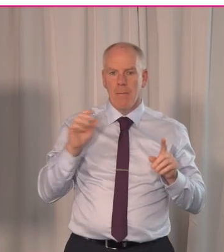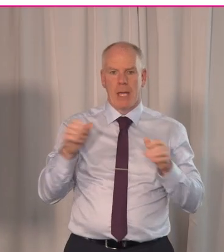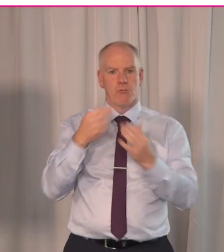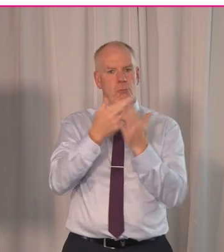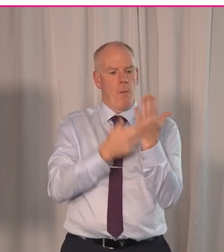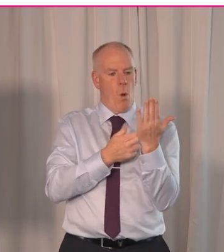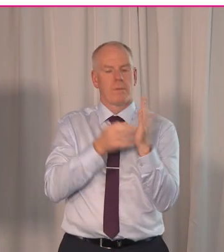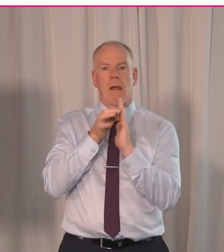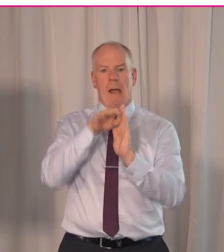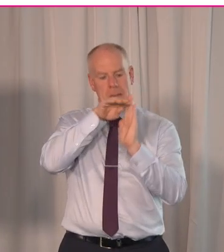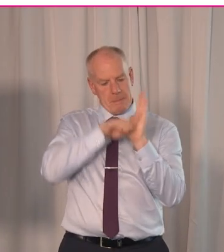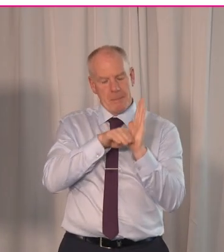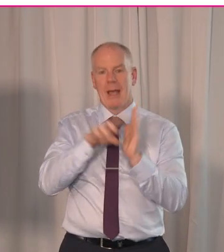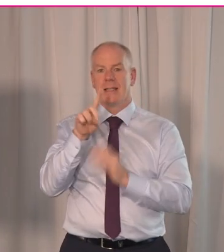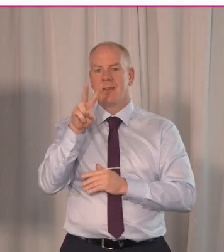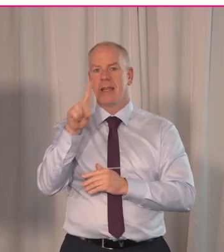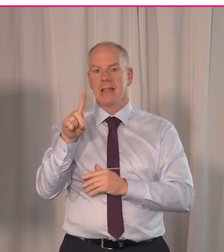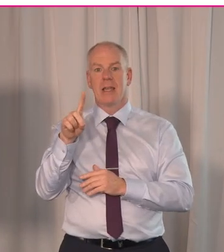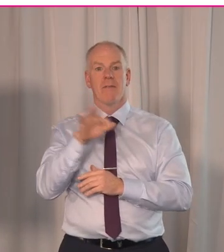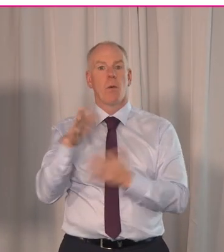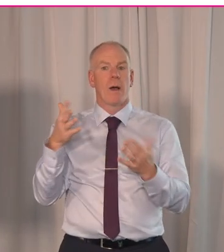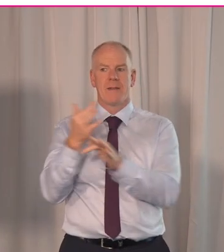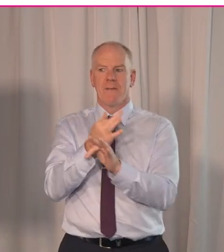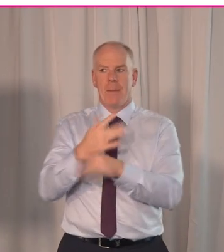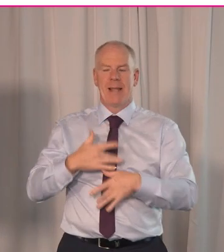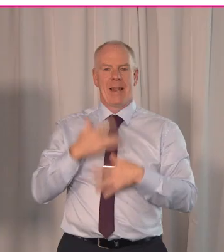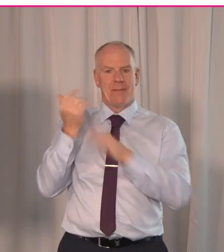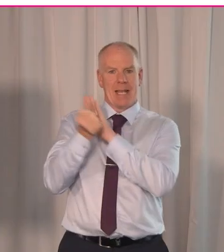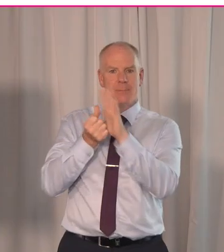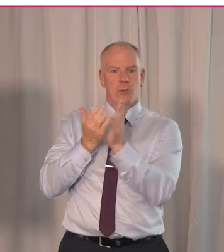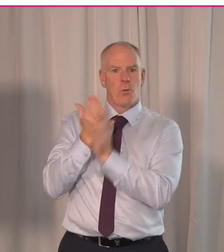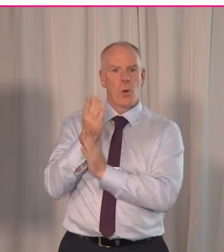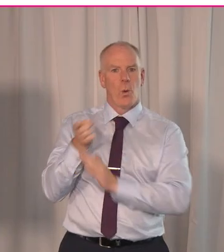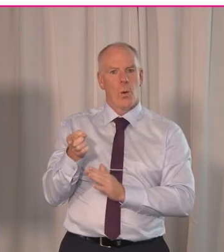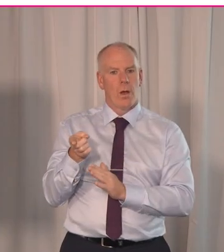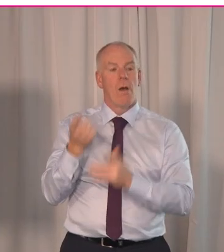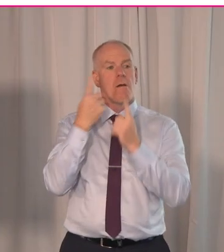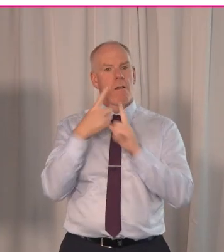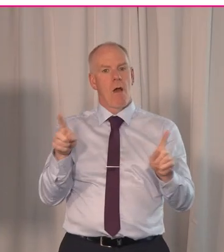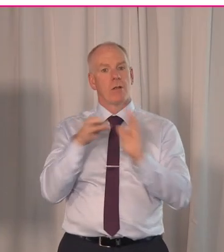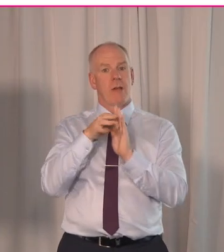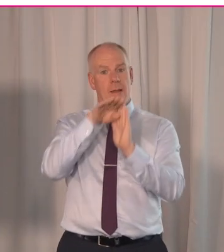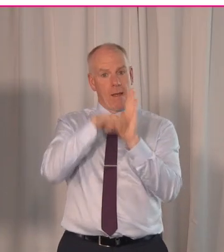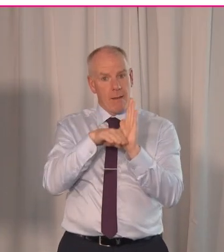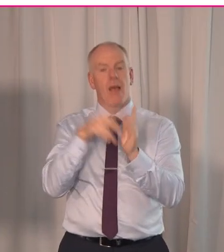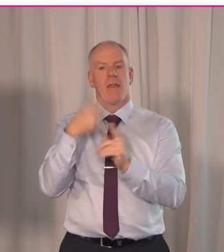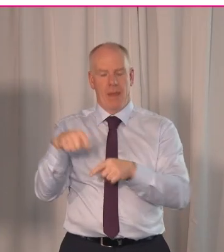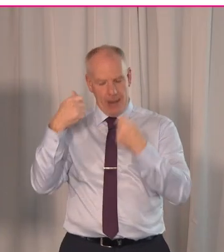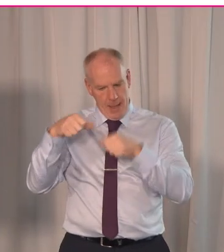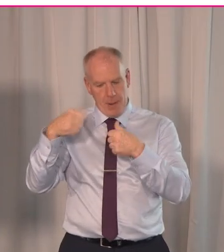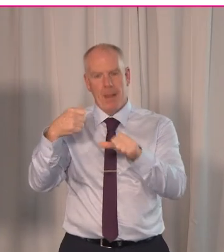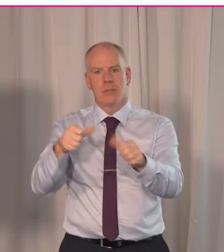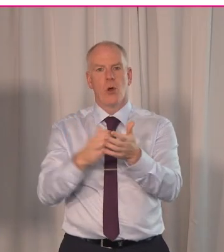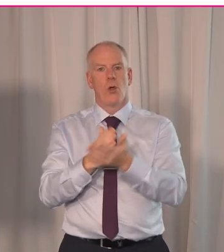report, guidelines, and a DVD of family lived experience. We launched the guidelines and then began implementing them